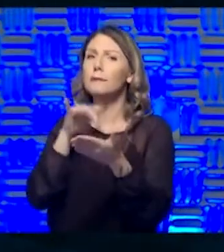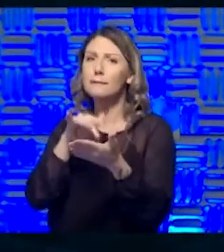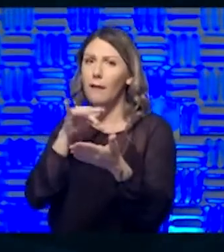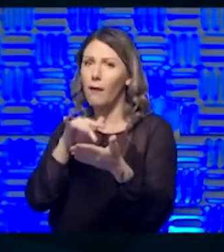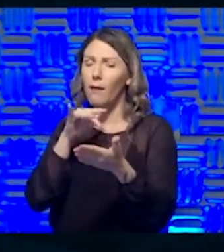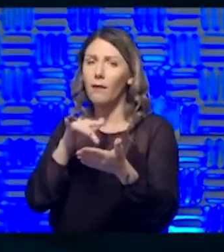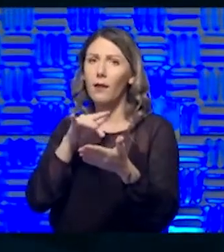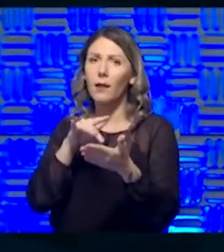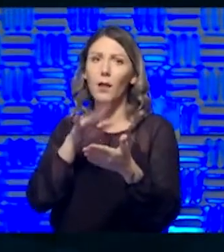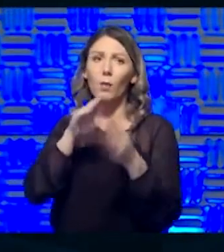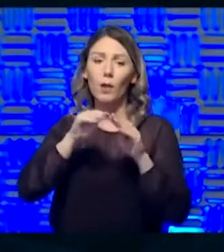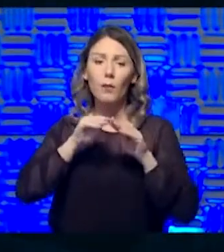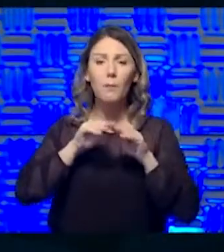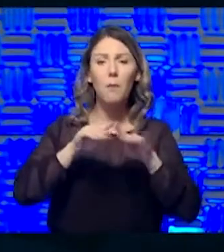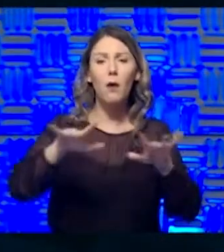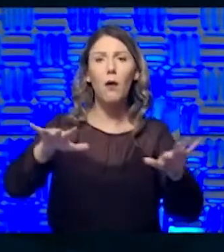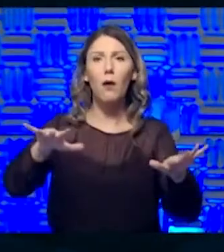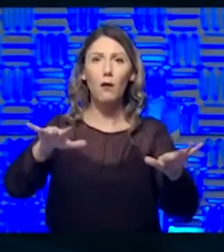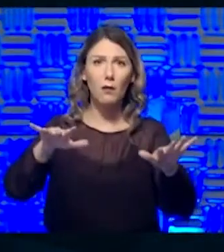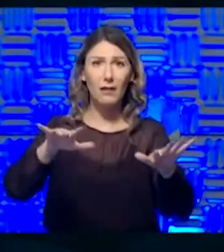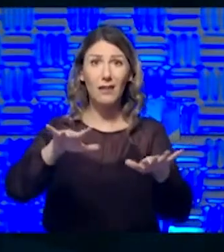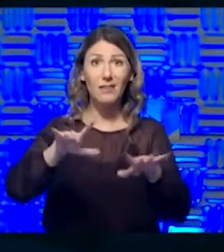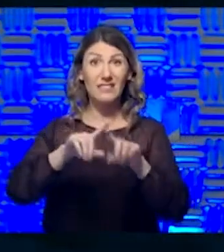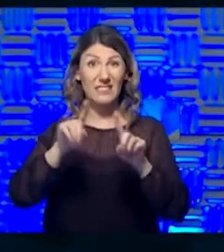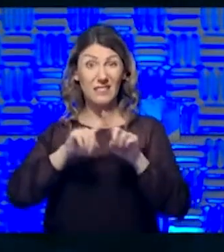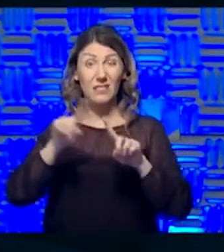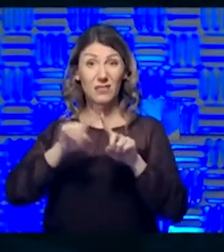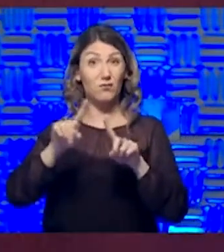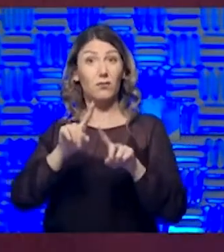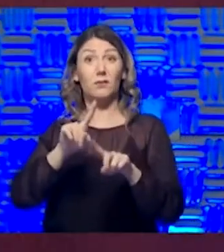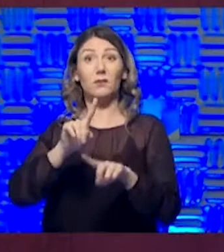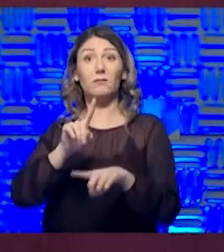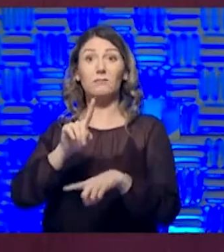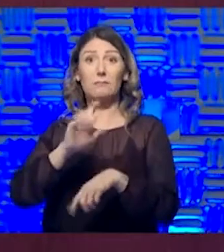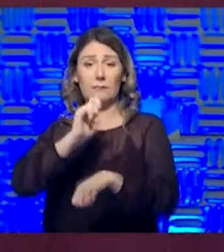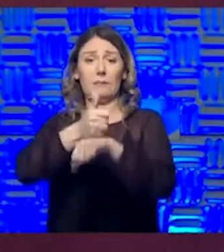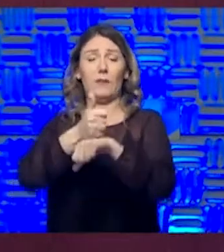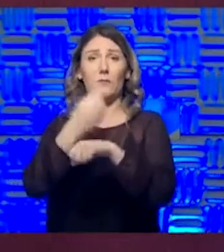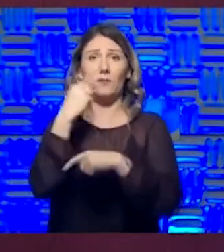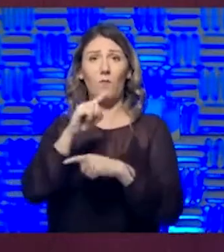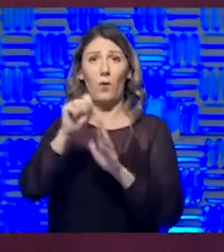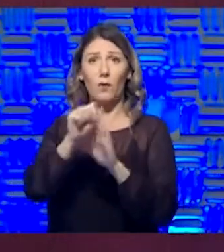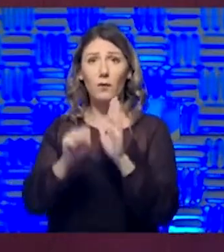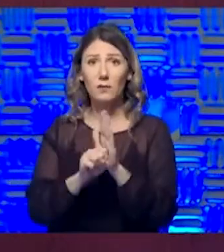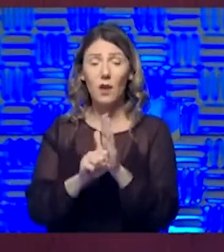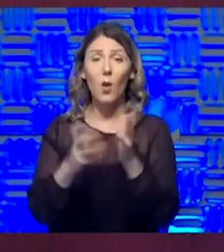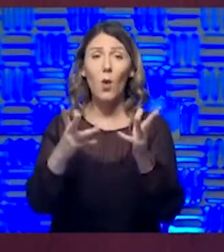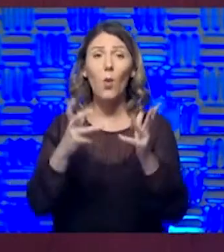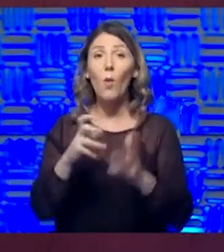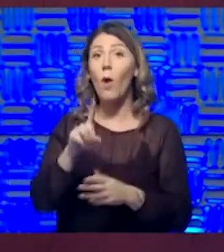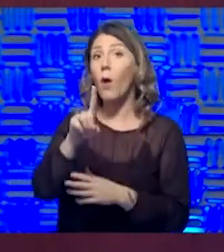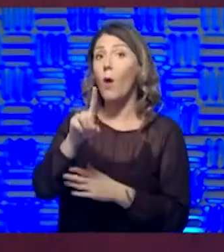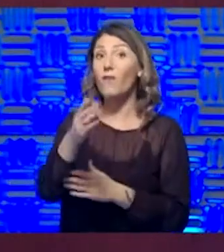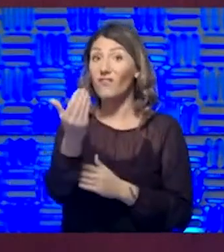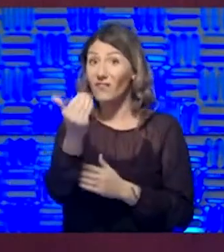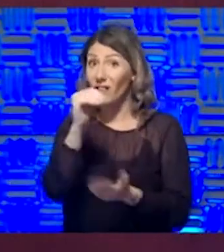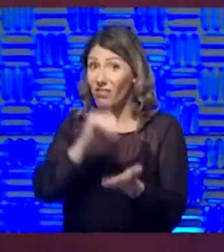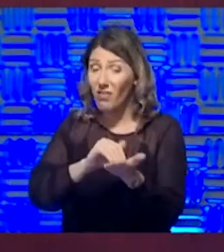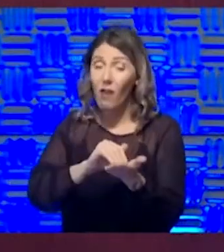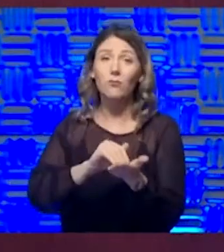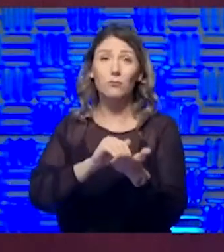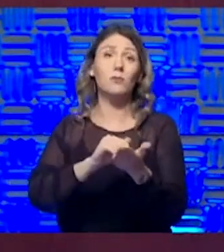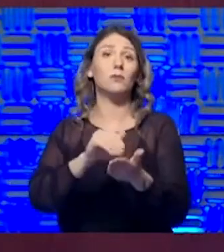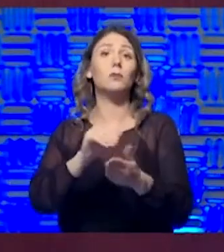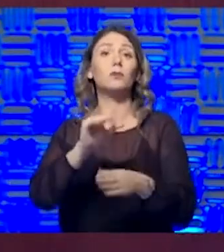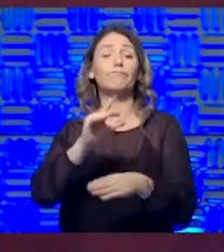out across the entire United States, 60 different sites. Mm-hmm. We're aiming to enroll 15,000 healthcare workers. And by